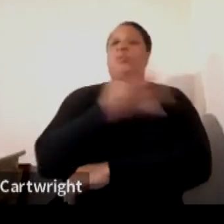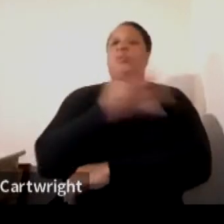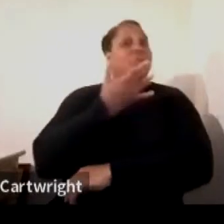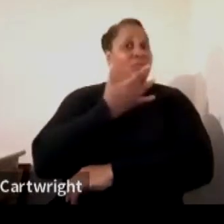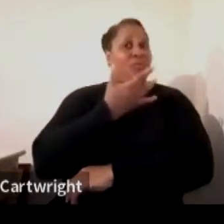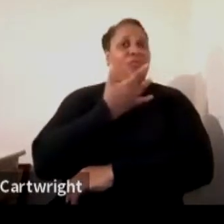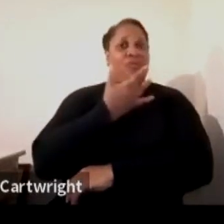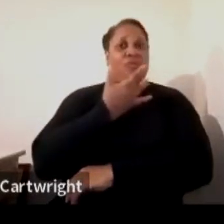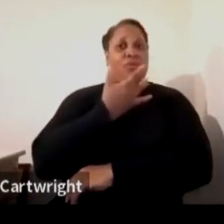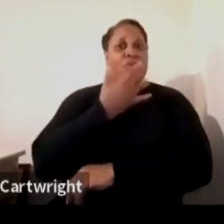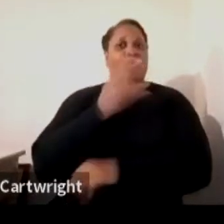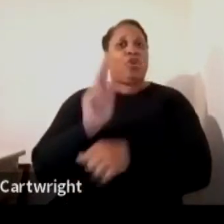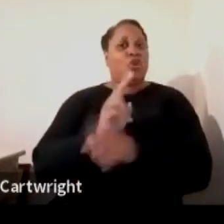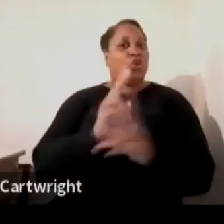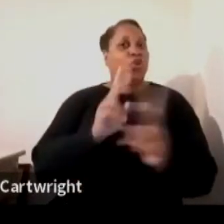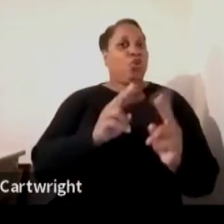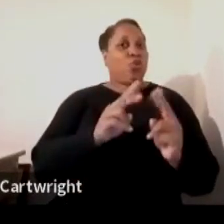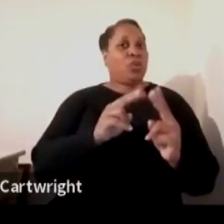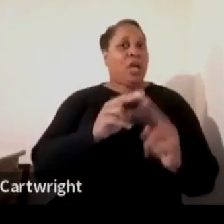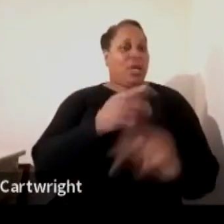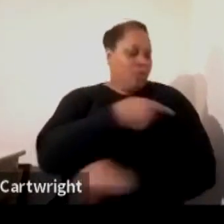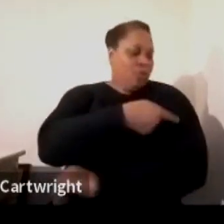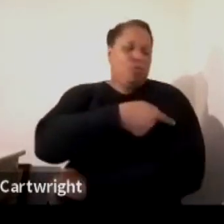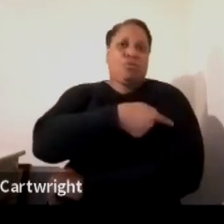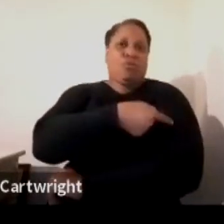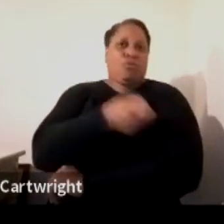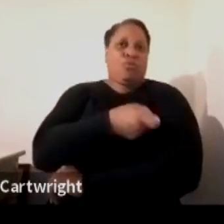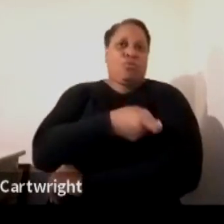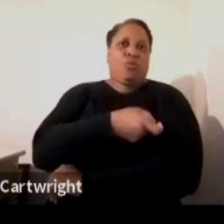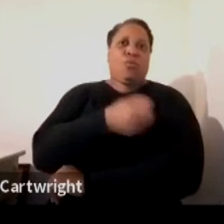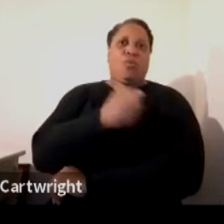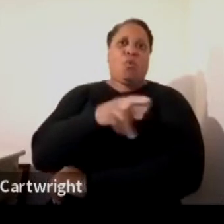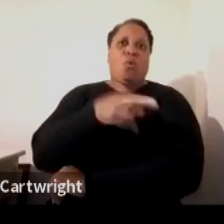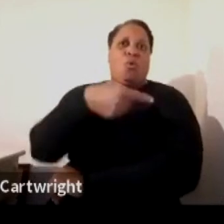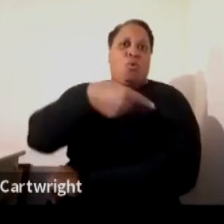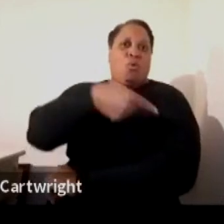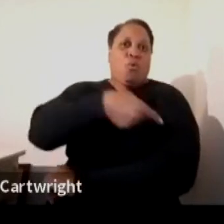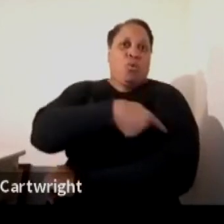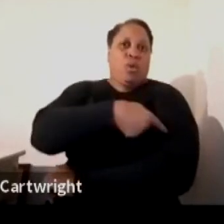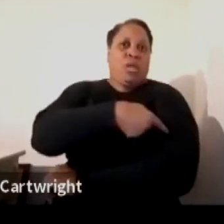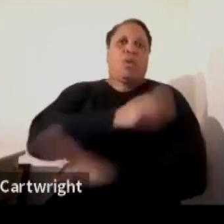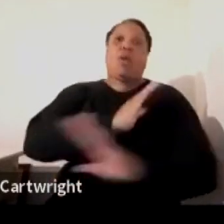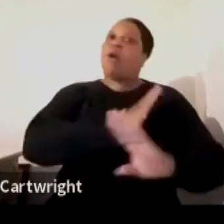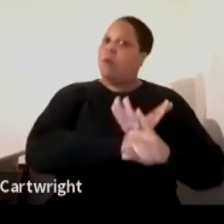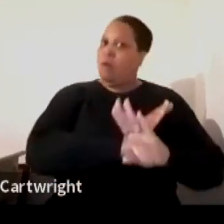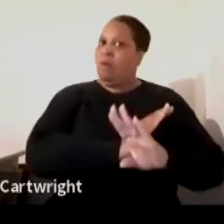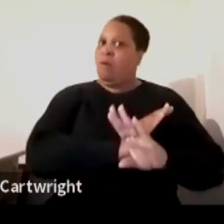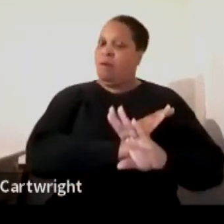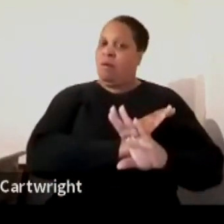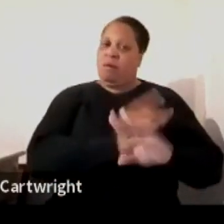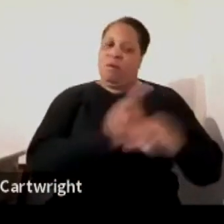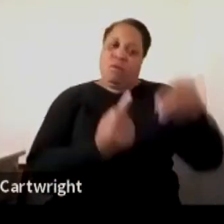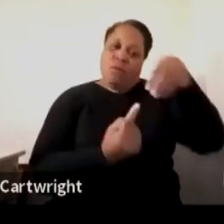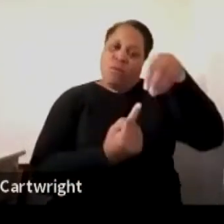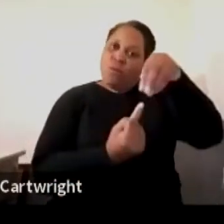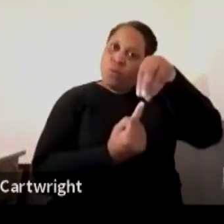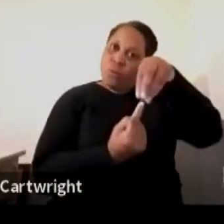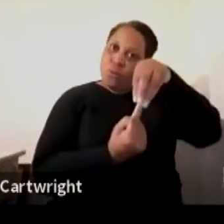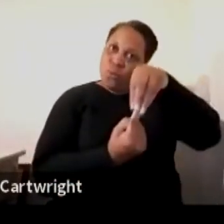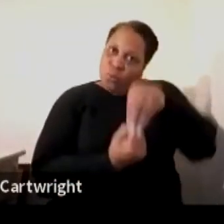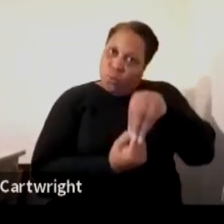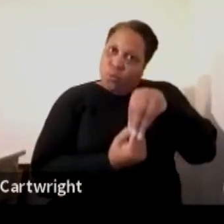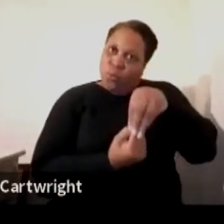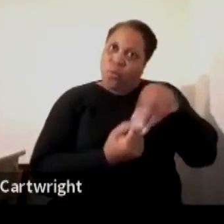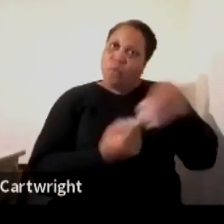we use either the retractable needle or a needle that has a guard that goes over the sharp tip.